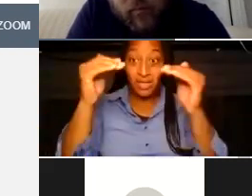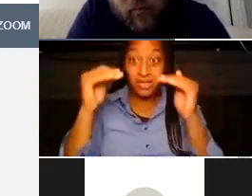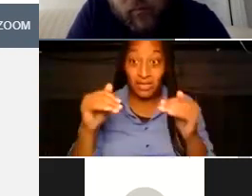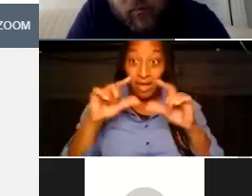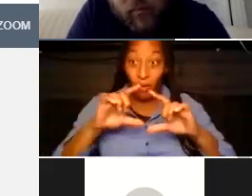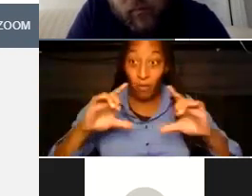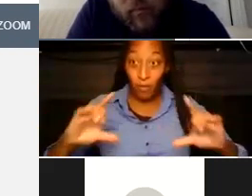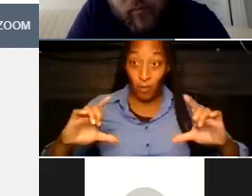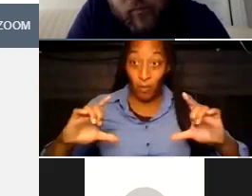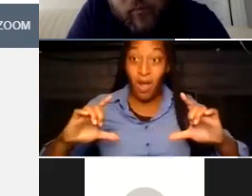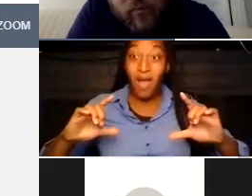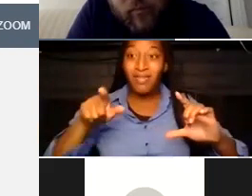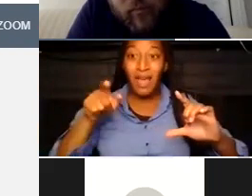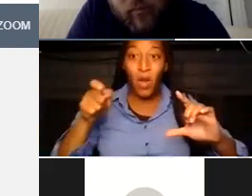right?